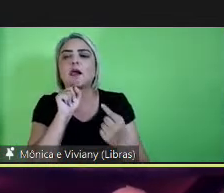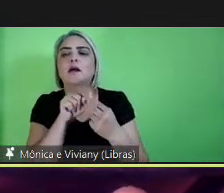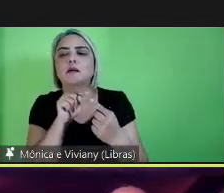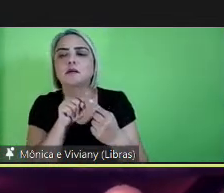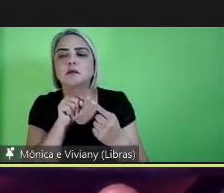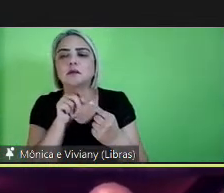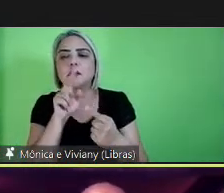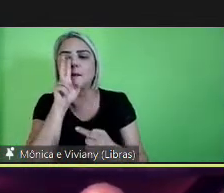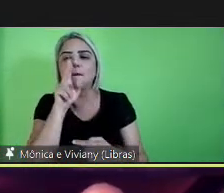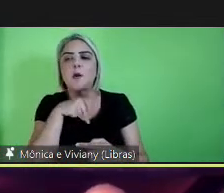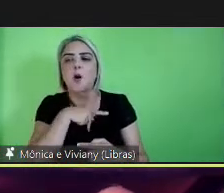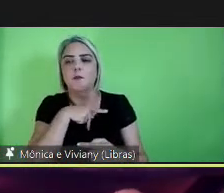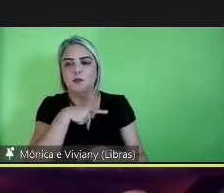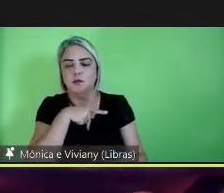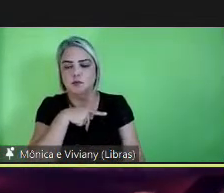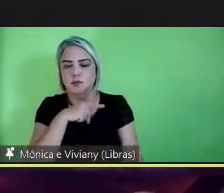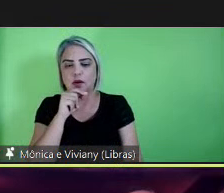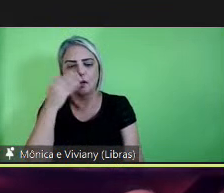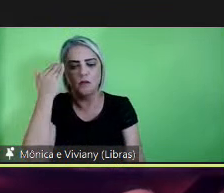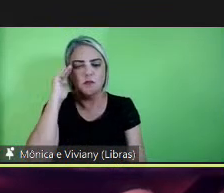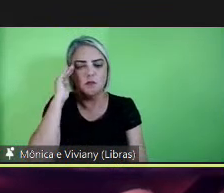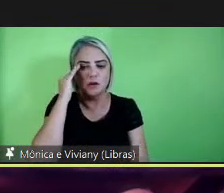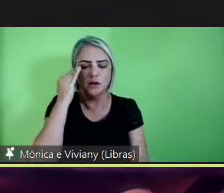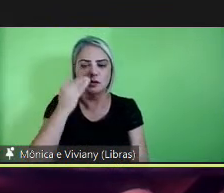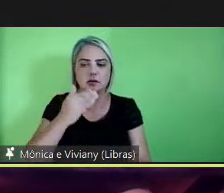their weight, their food choices.